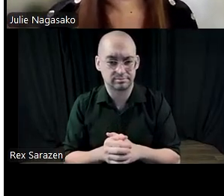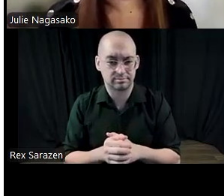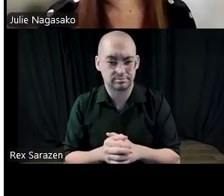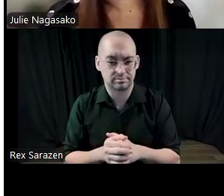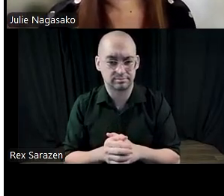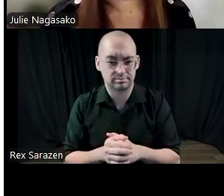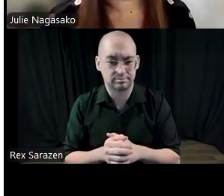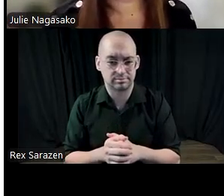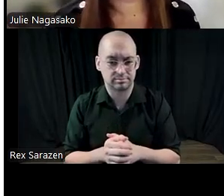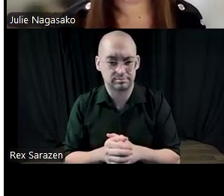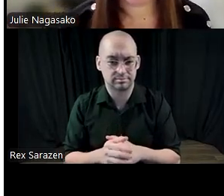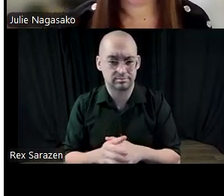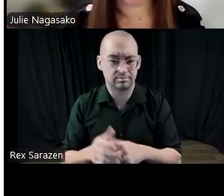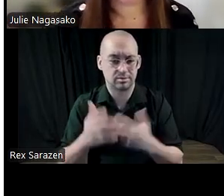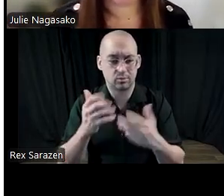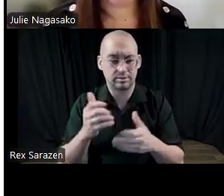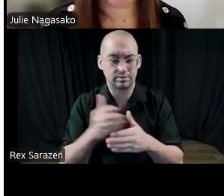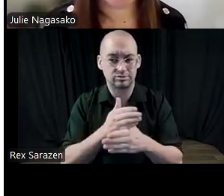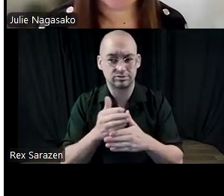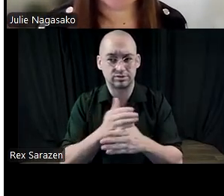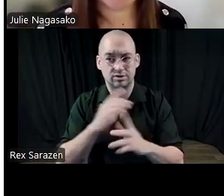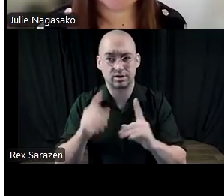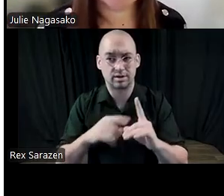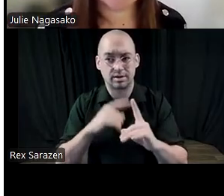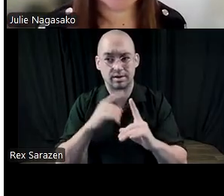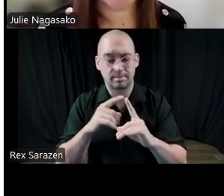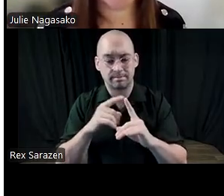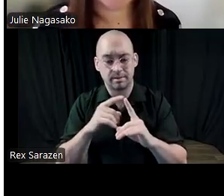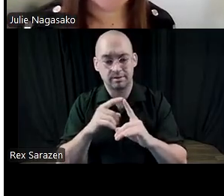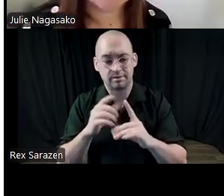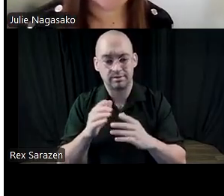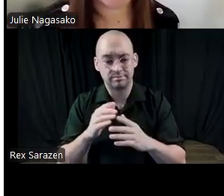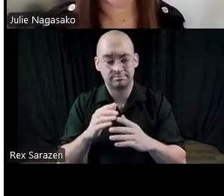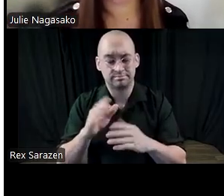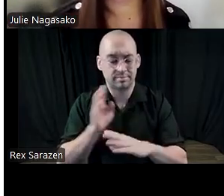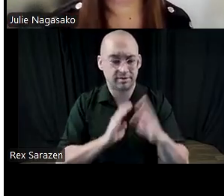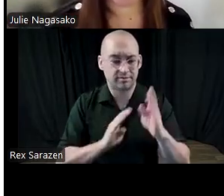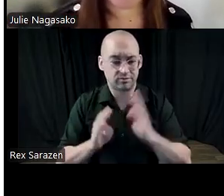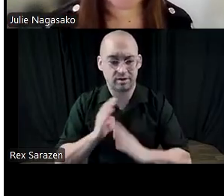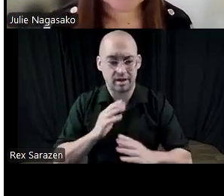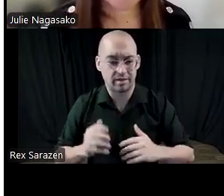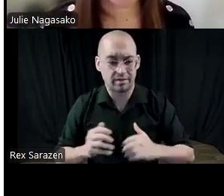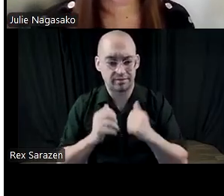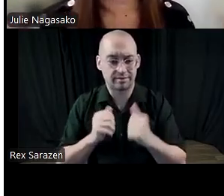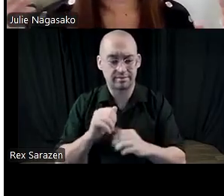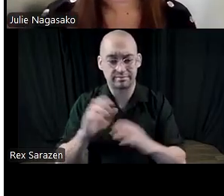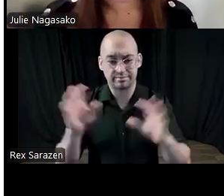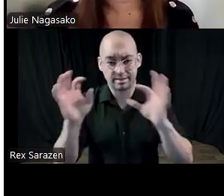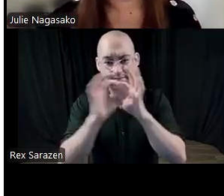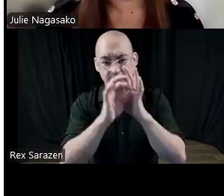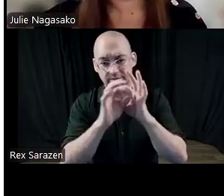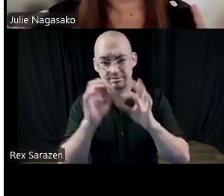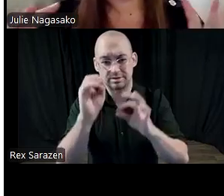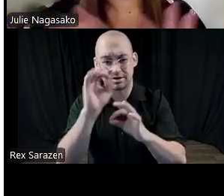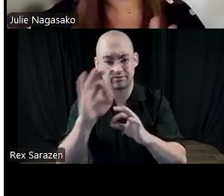I want to share a little bit about just how we're thinking about behavioral health and the lens of prevention. So when we talk